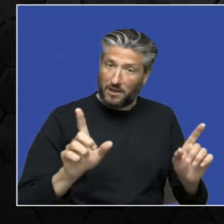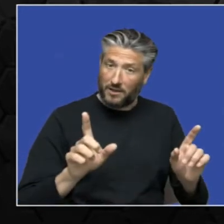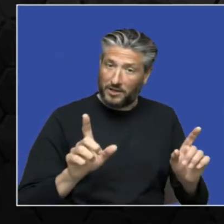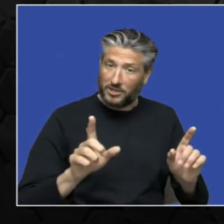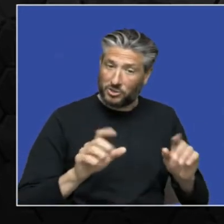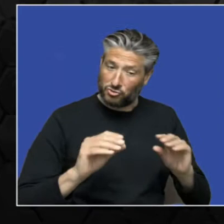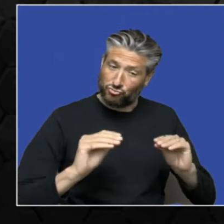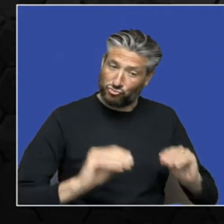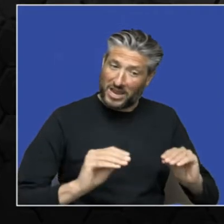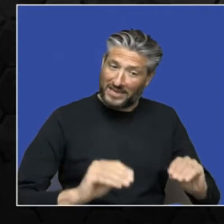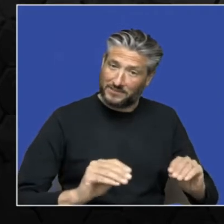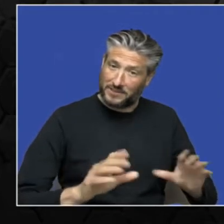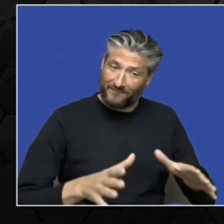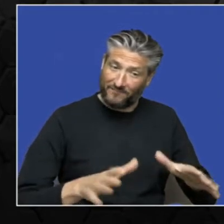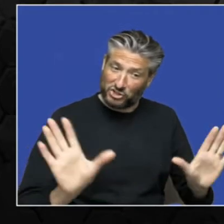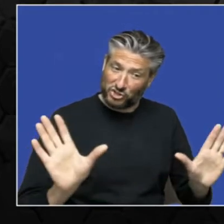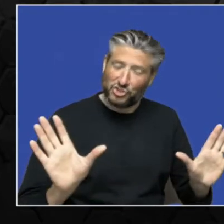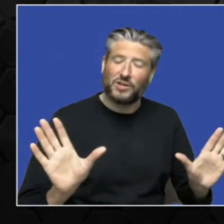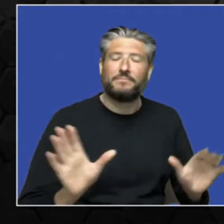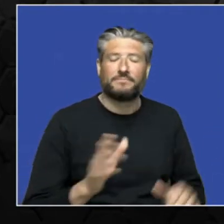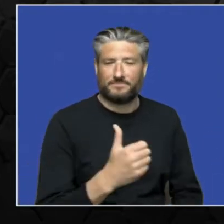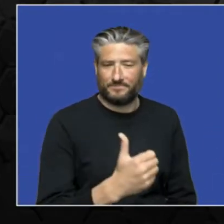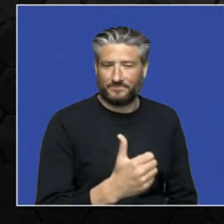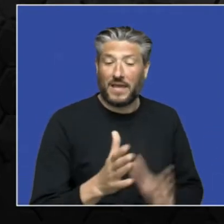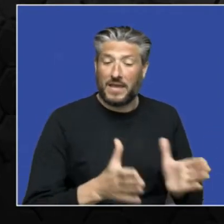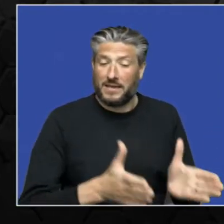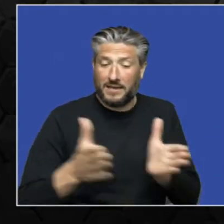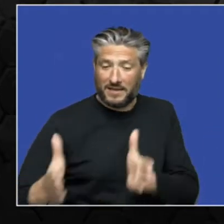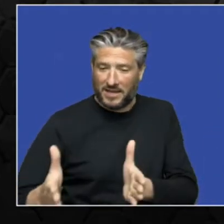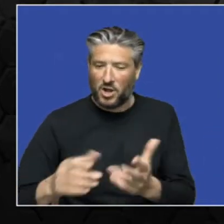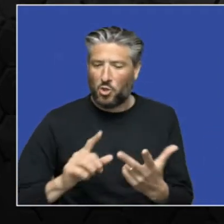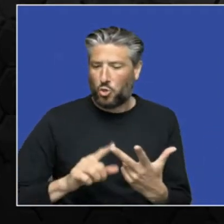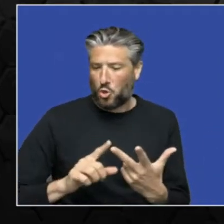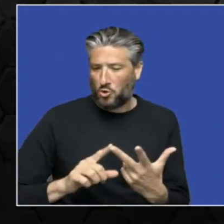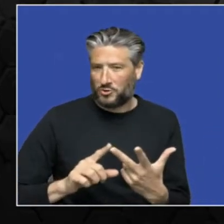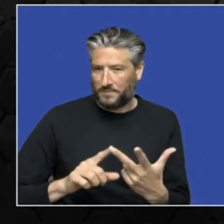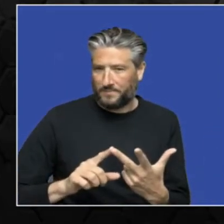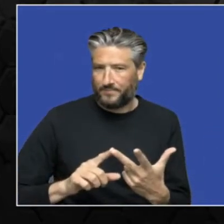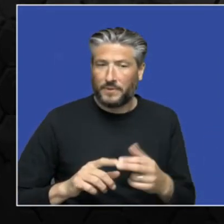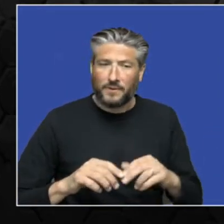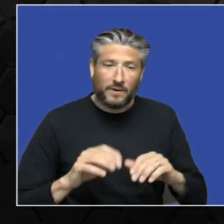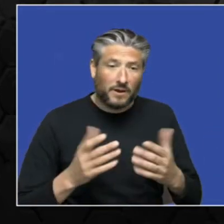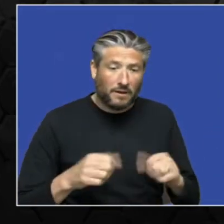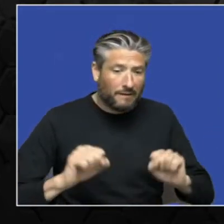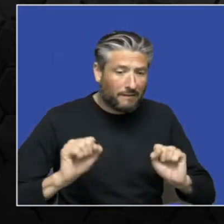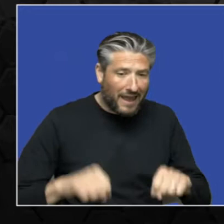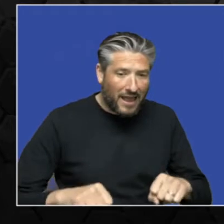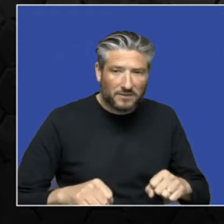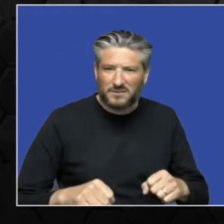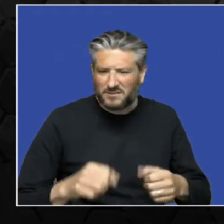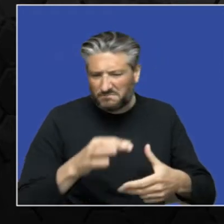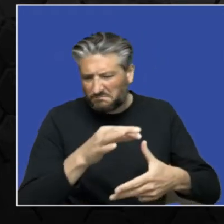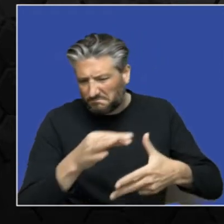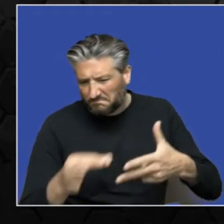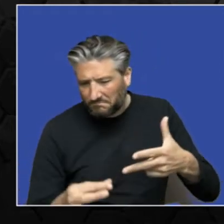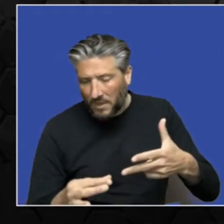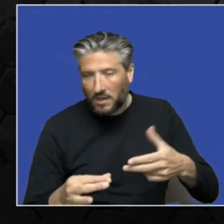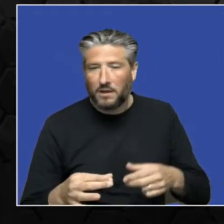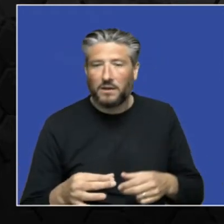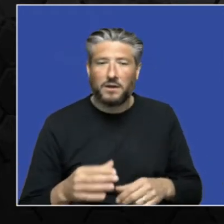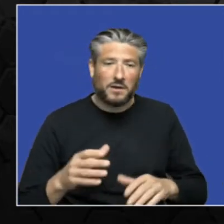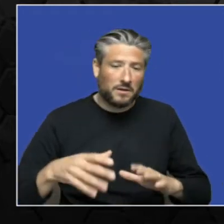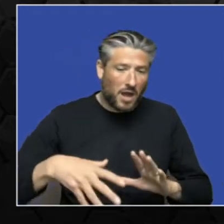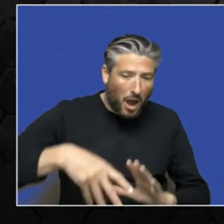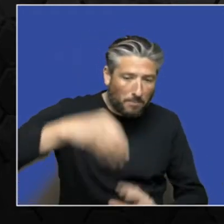model. Here we have three options: either upload images, hold items in front of our camera to